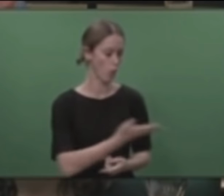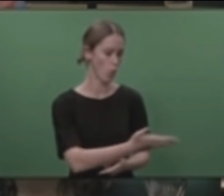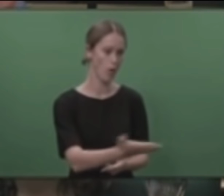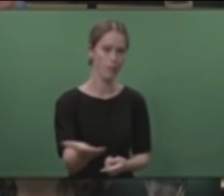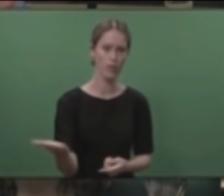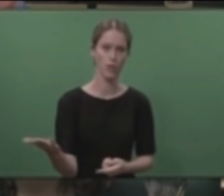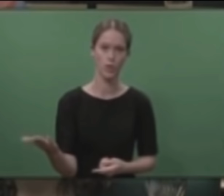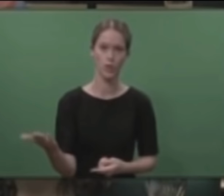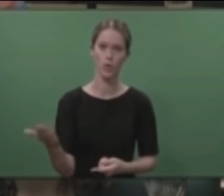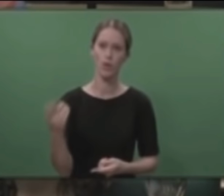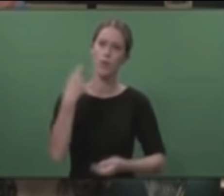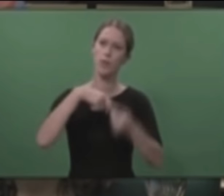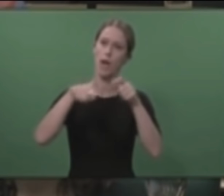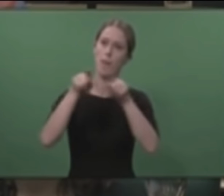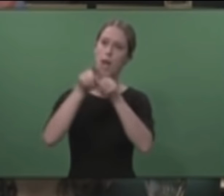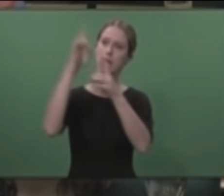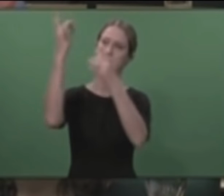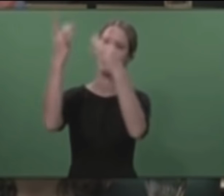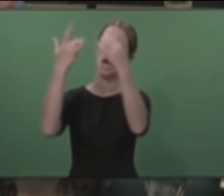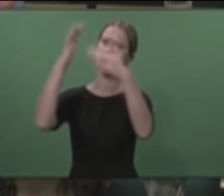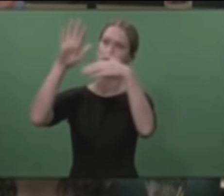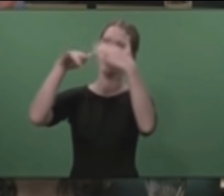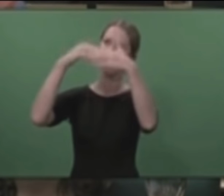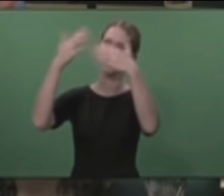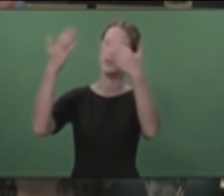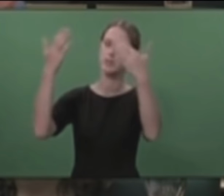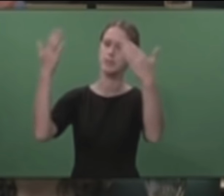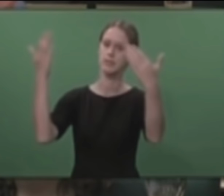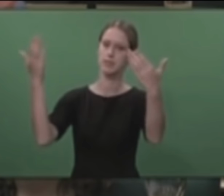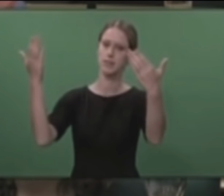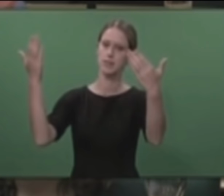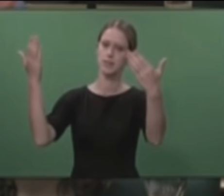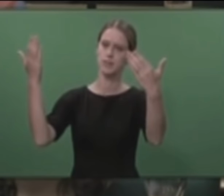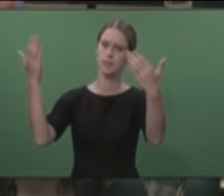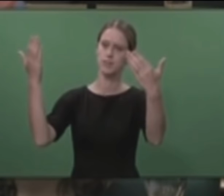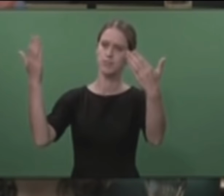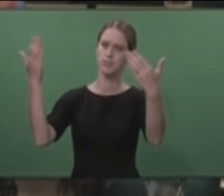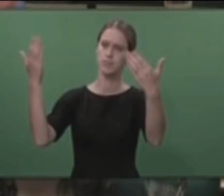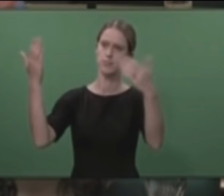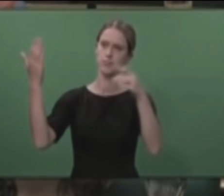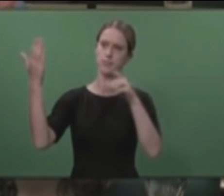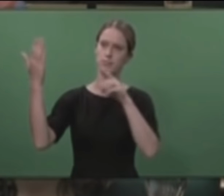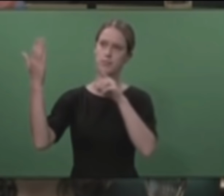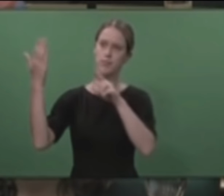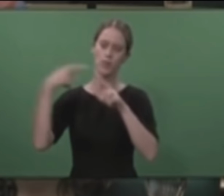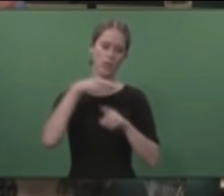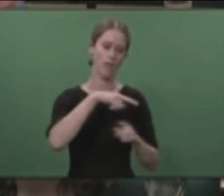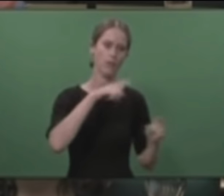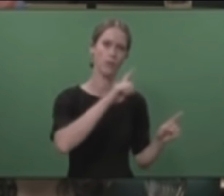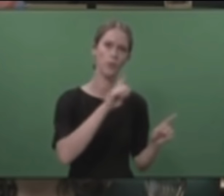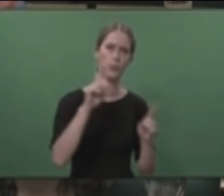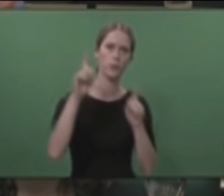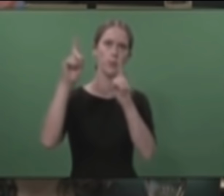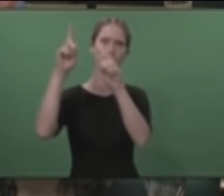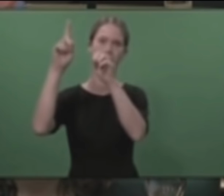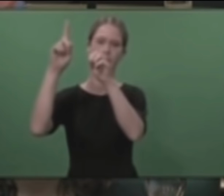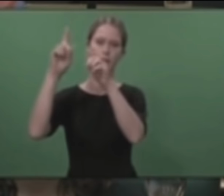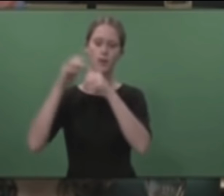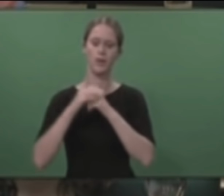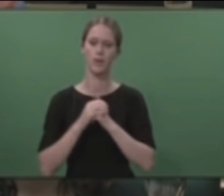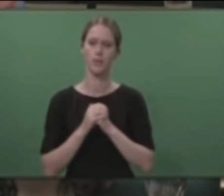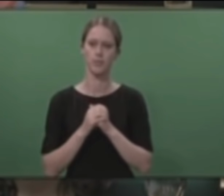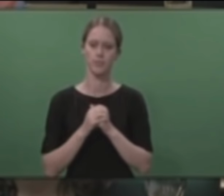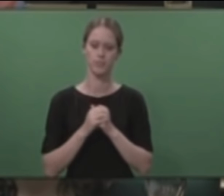koutou kua hoi i o koutou waka wairua ki tō tātou kaihanga i te wāhi ngaro.